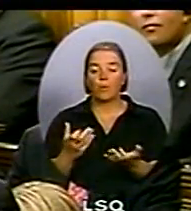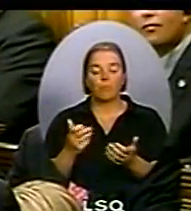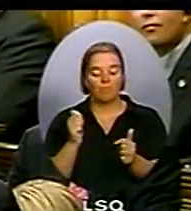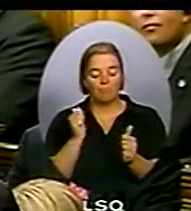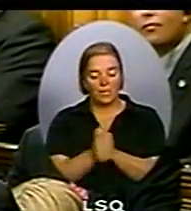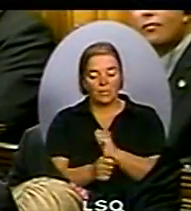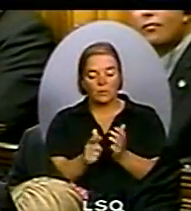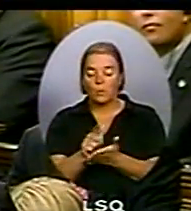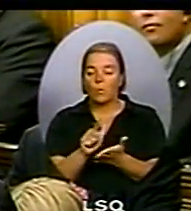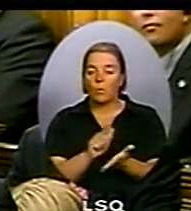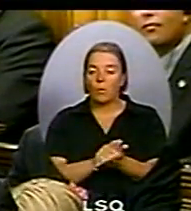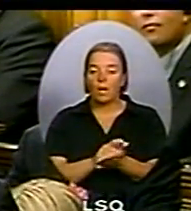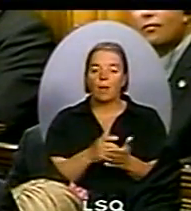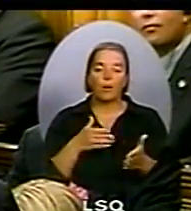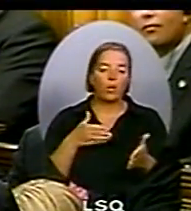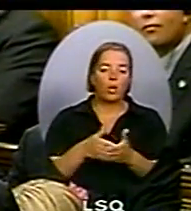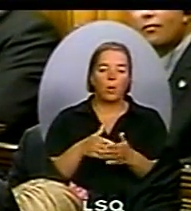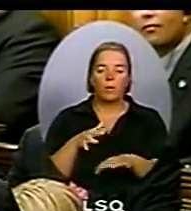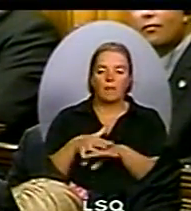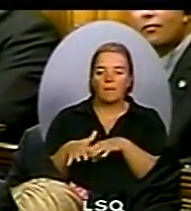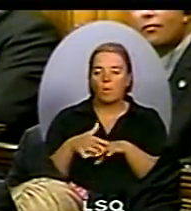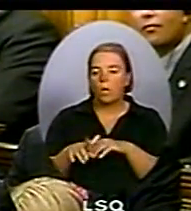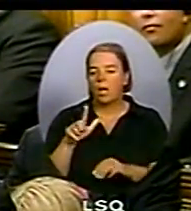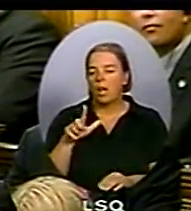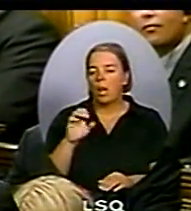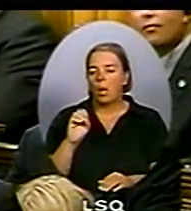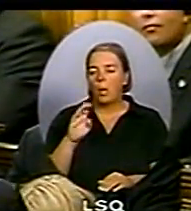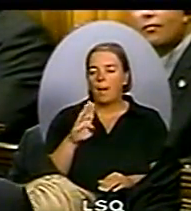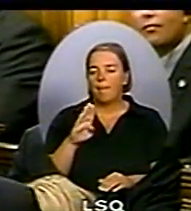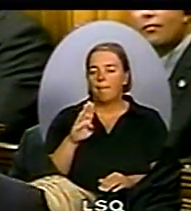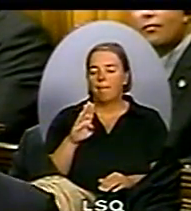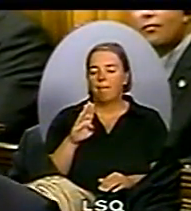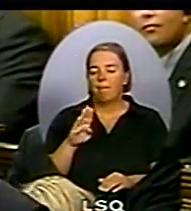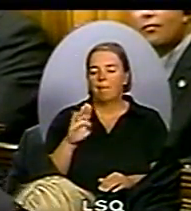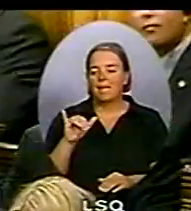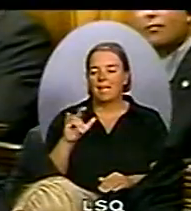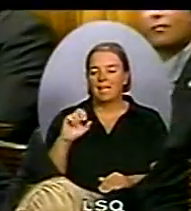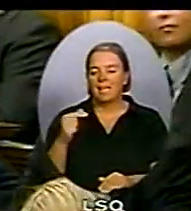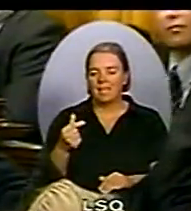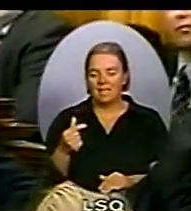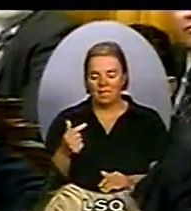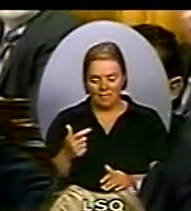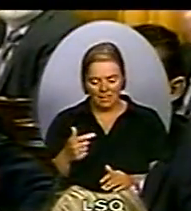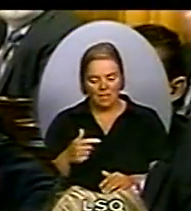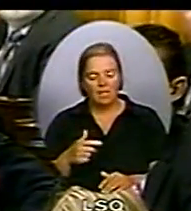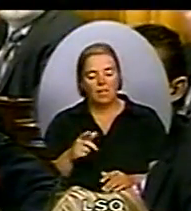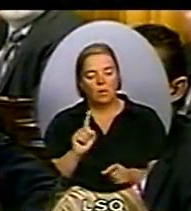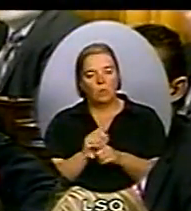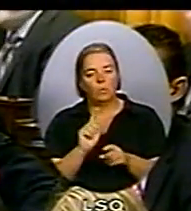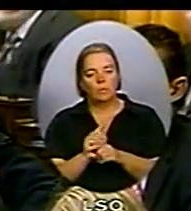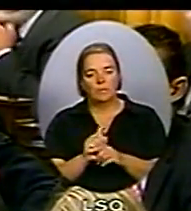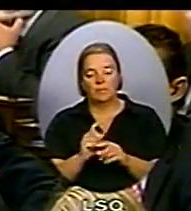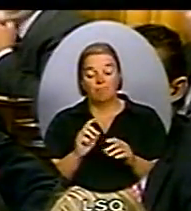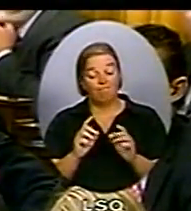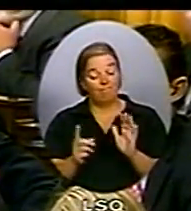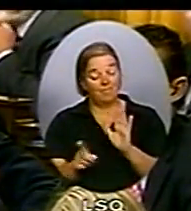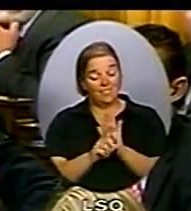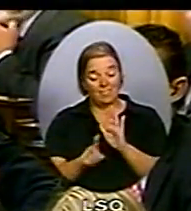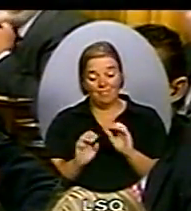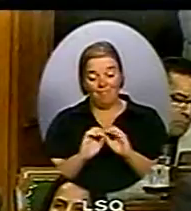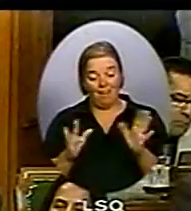contributions. There is no ambiguity on that subject whatsoever. Yet they systematically, over years,